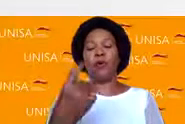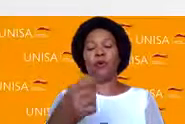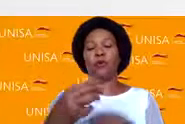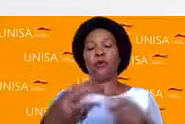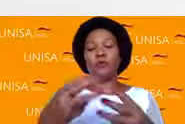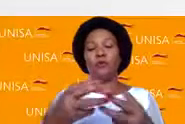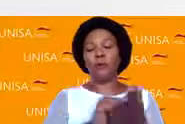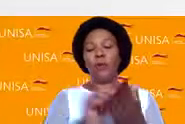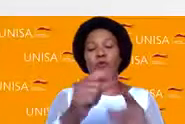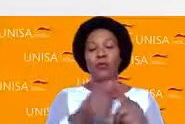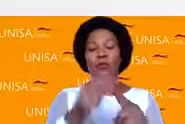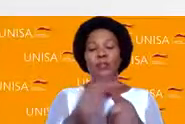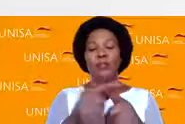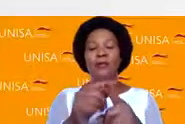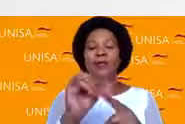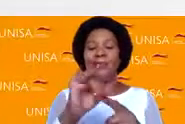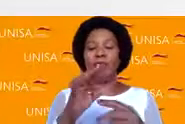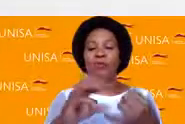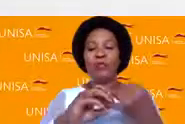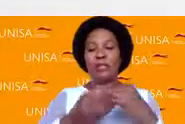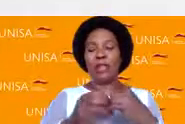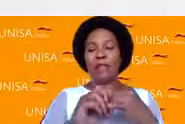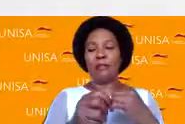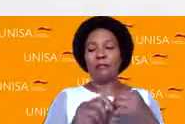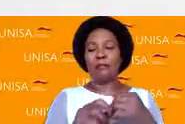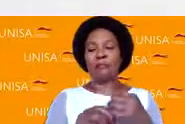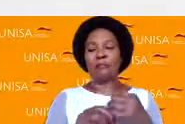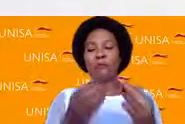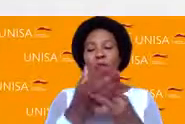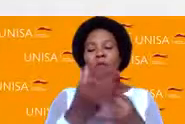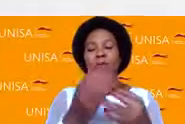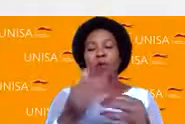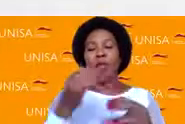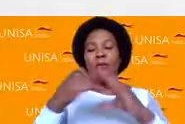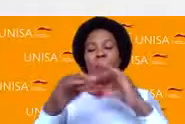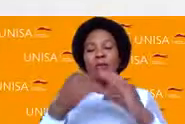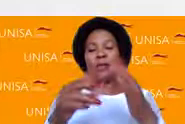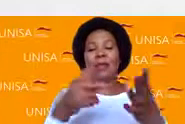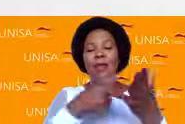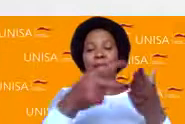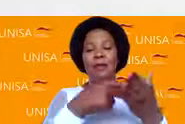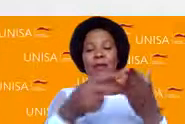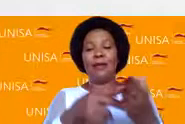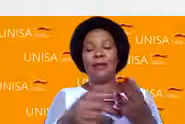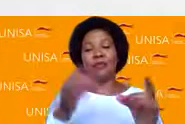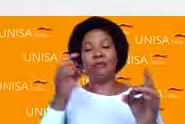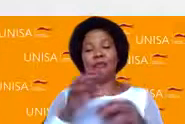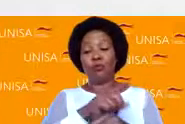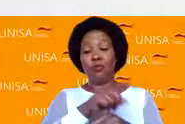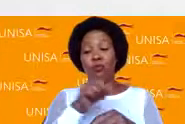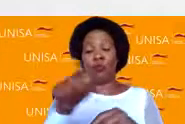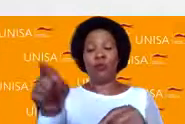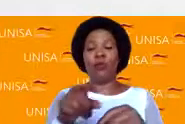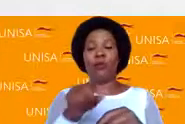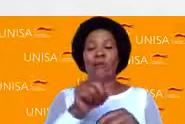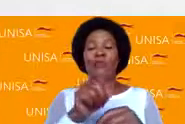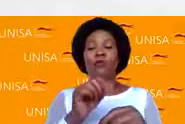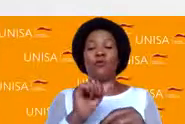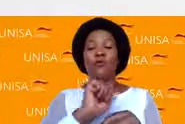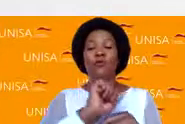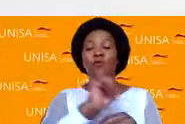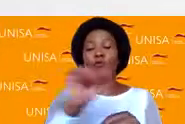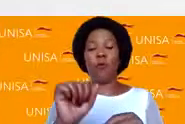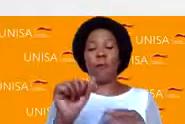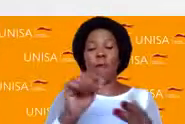changing passwords. If you try to log in, for instance, to your email address and it tells you or that your password is